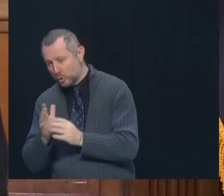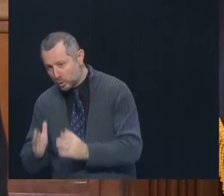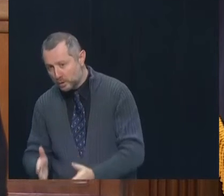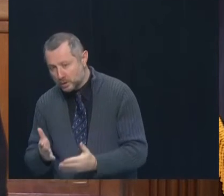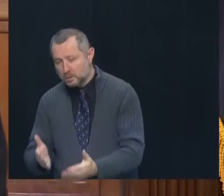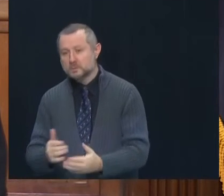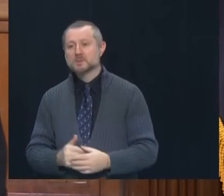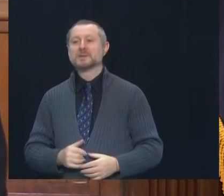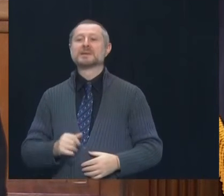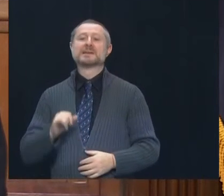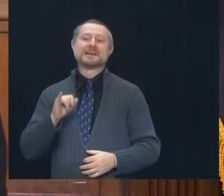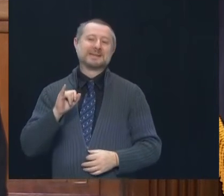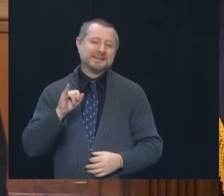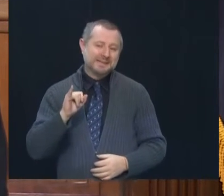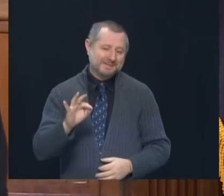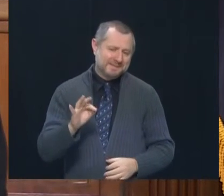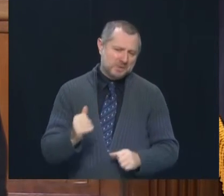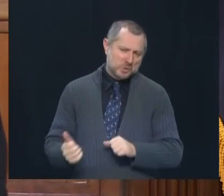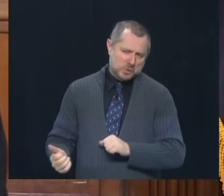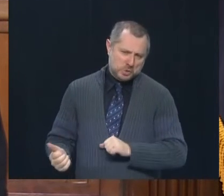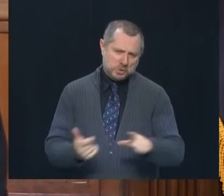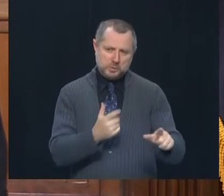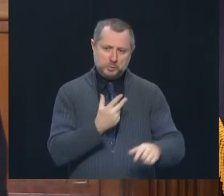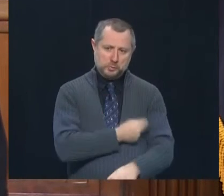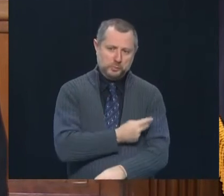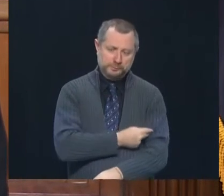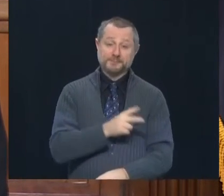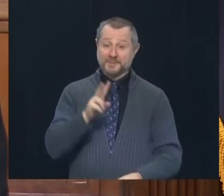if everybody took one, you'd be at 210.